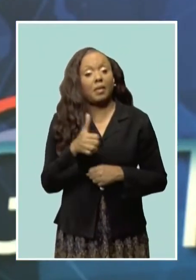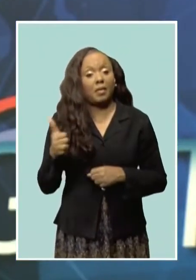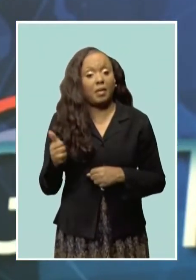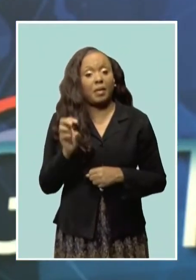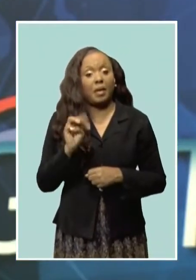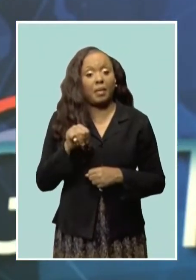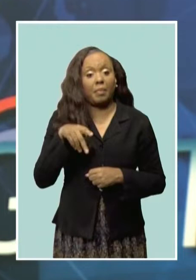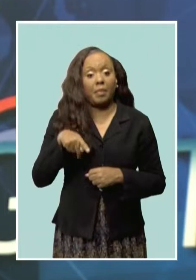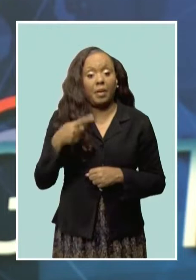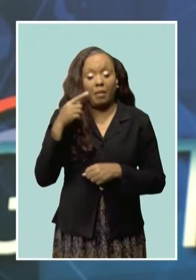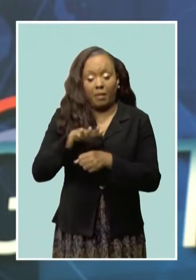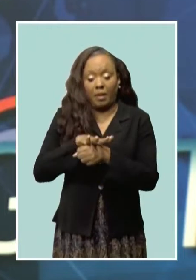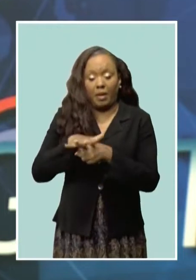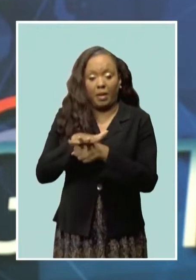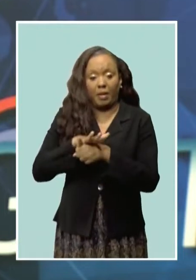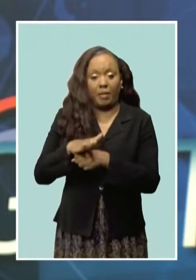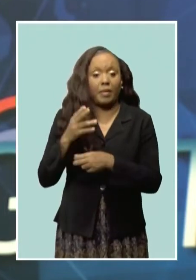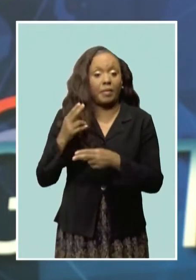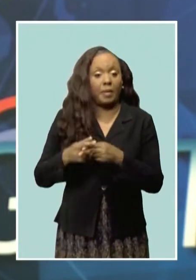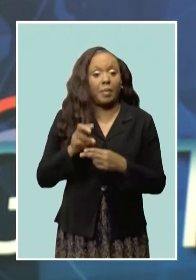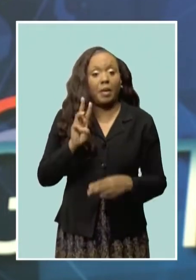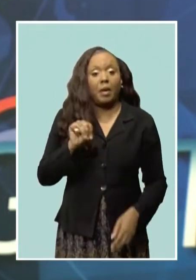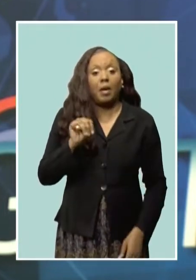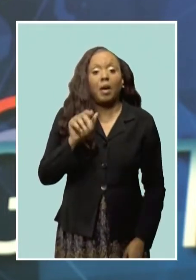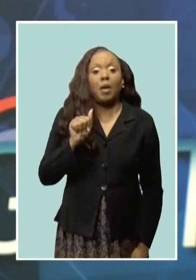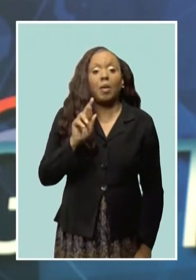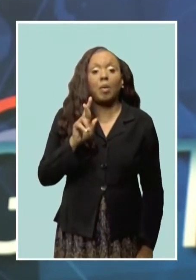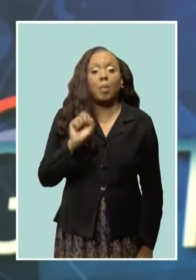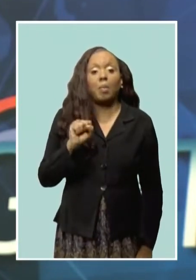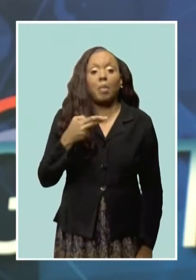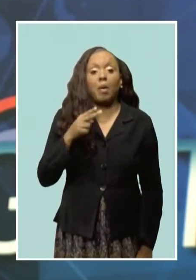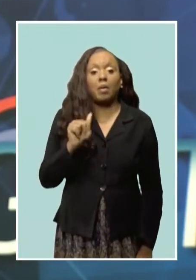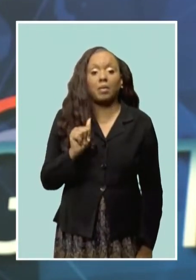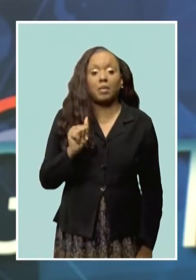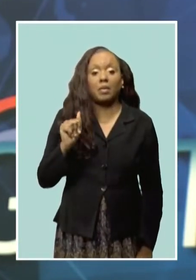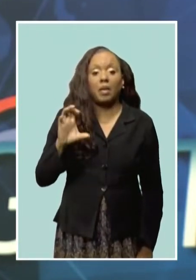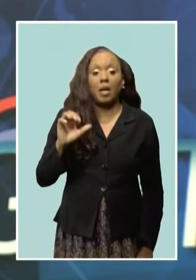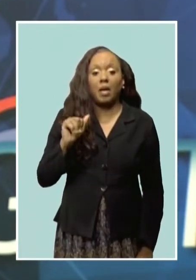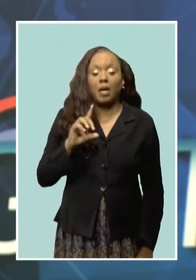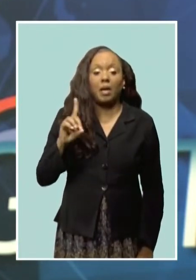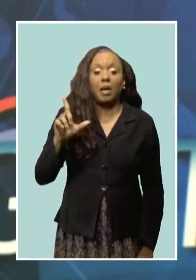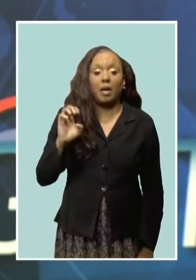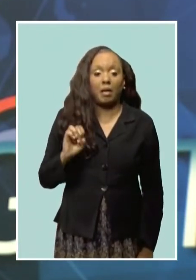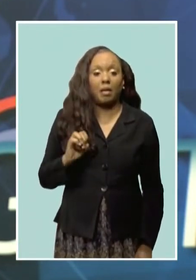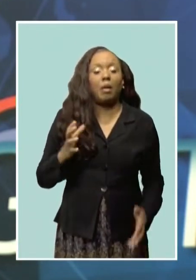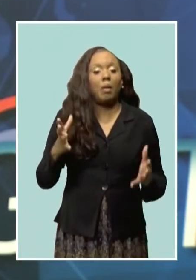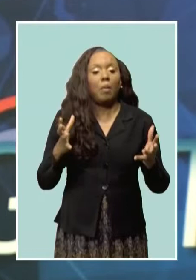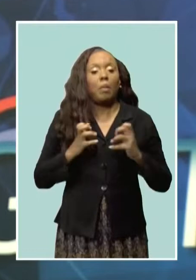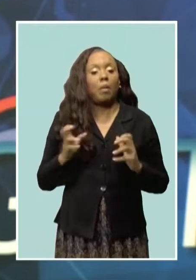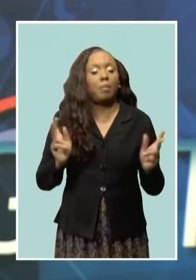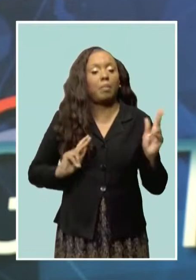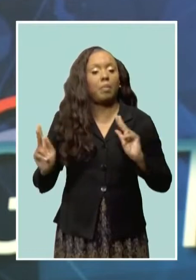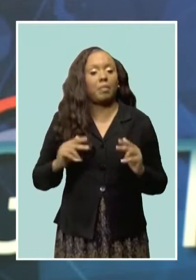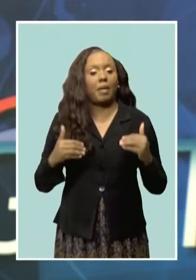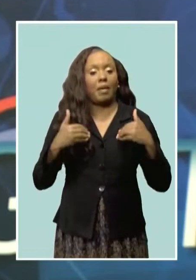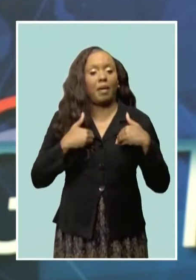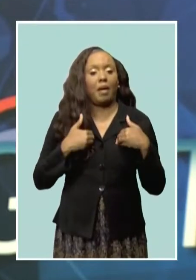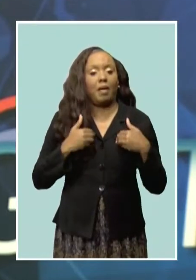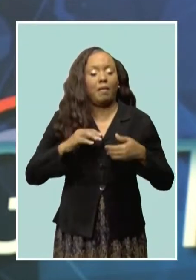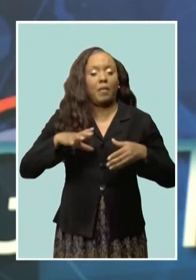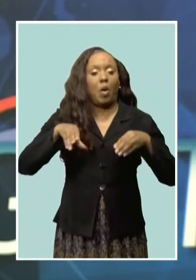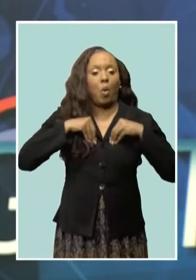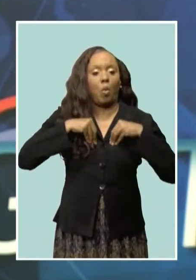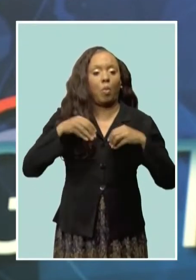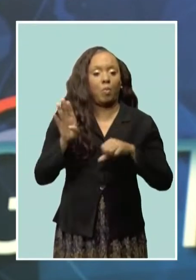constituency, Marcia Cadell, called for self-employed people to have greater and easier access to banking services, including